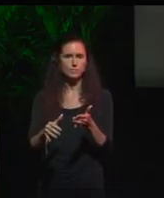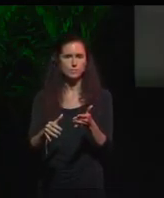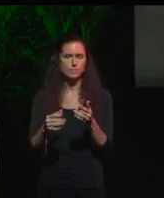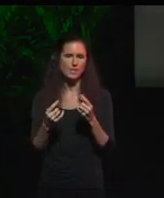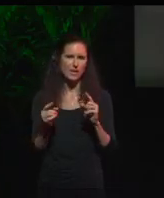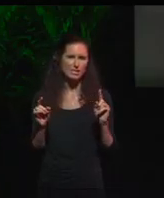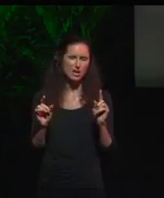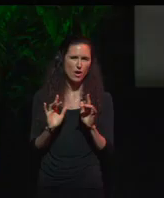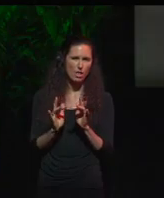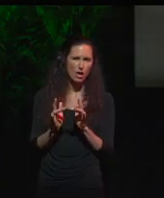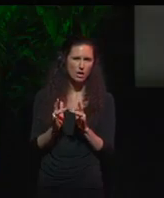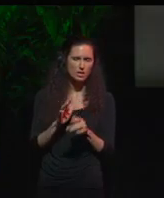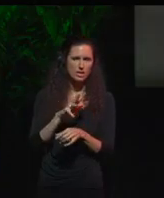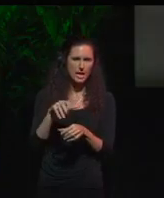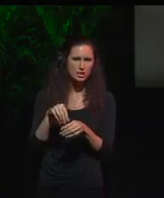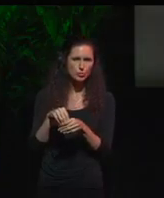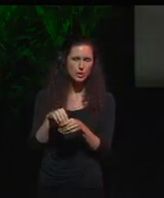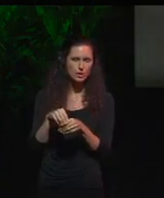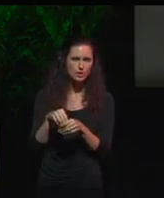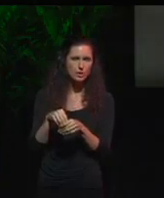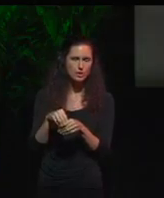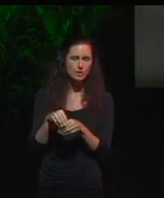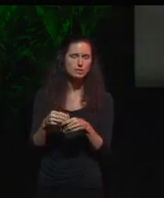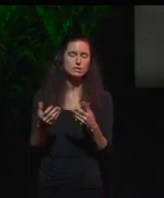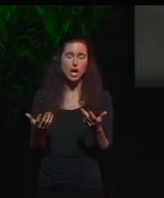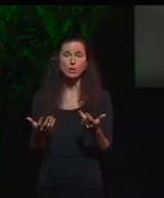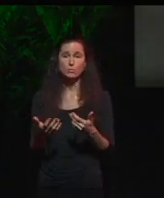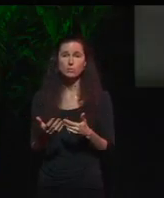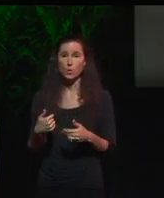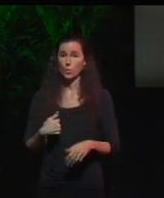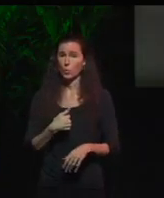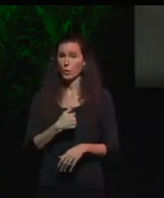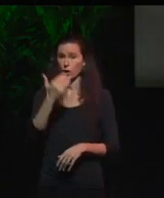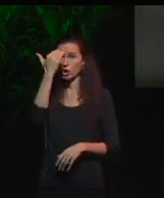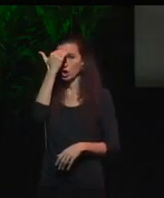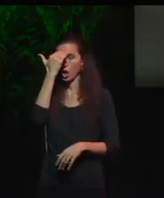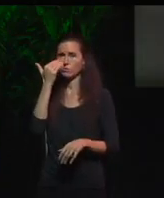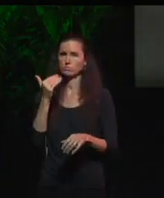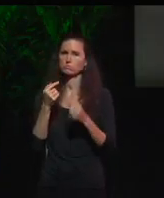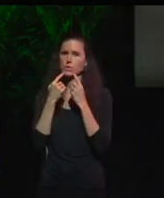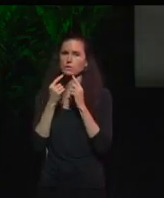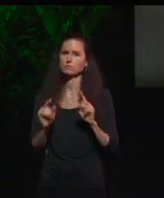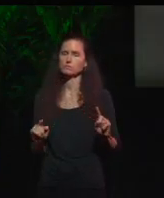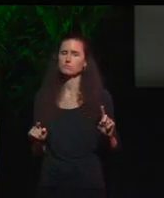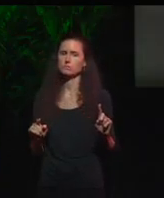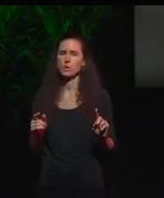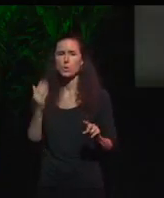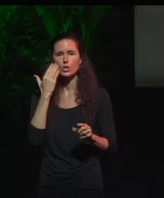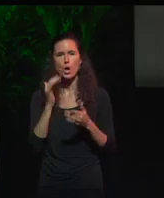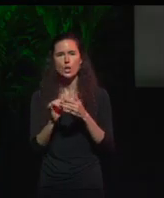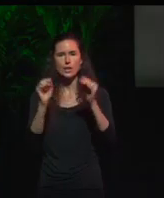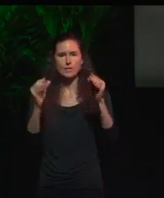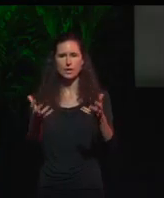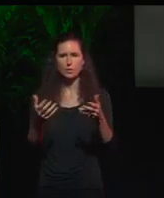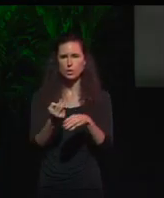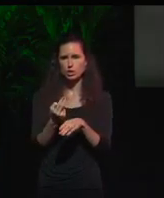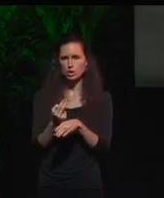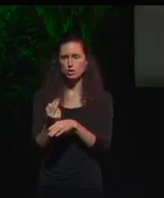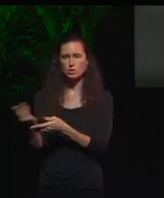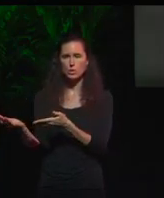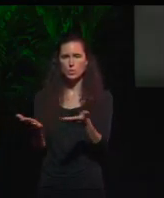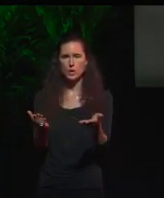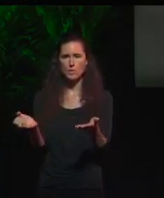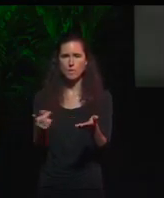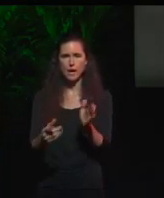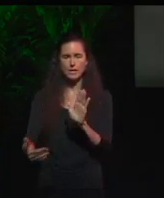engaging student engagement. So we know that it's working. We know faculty want to use it, so we're bringing it back. The academy